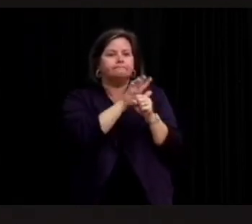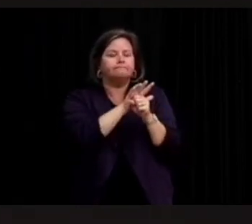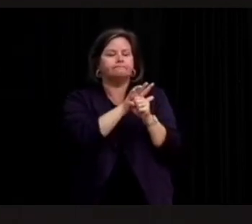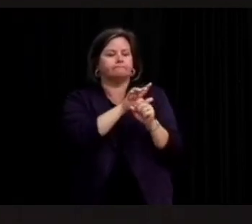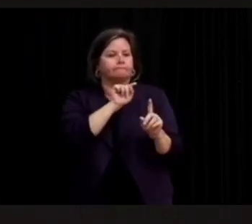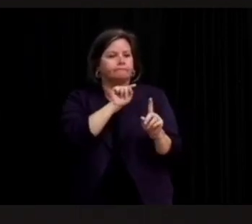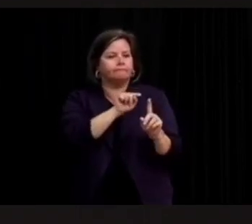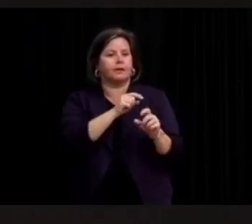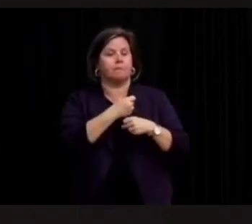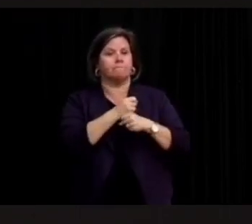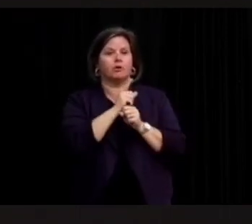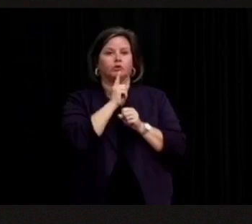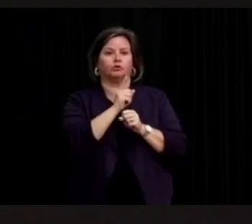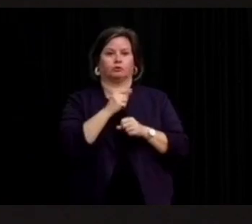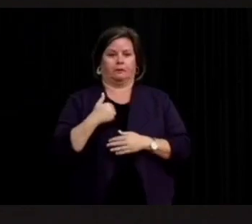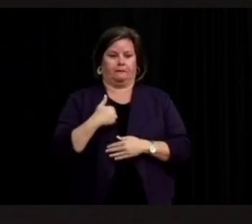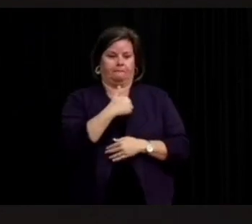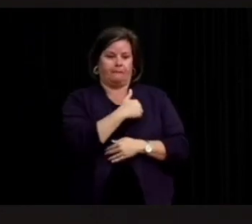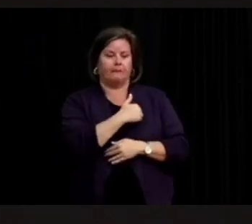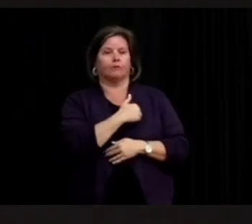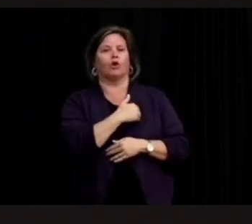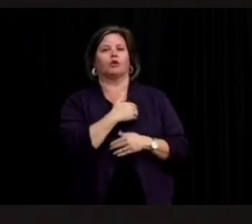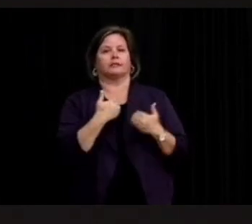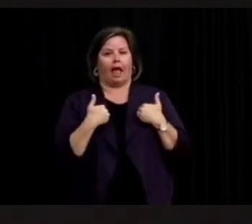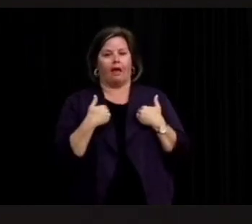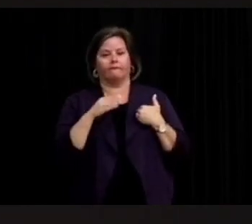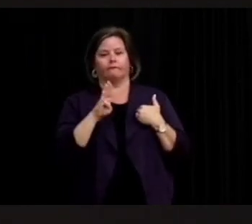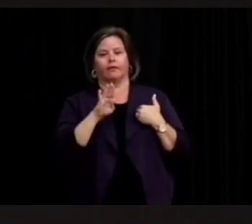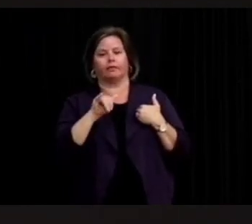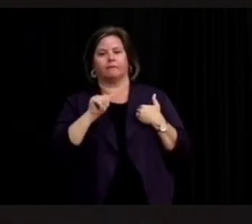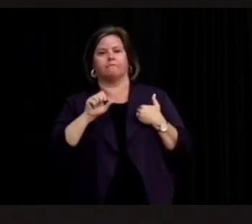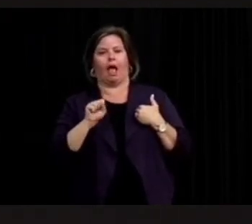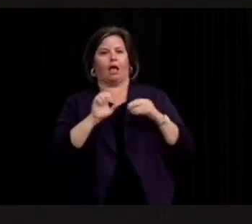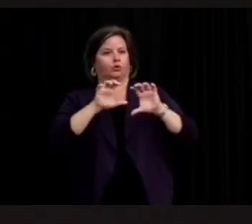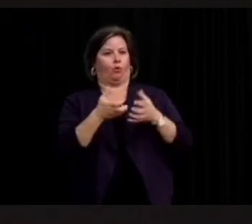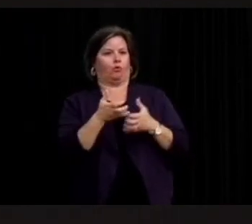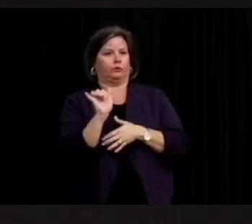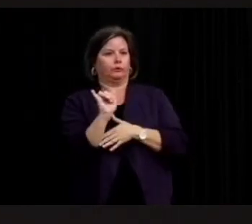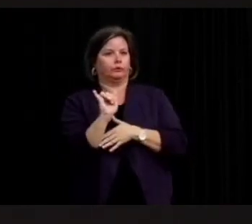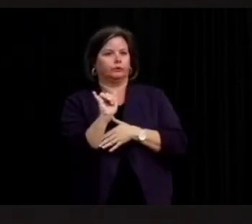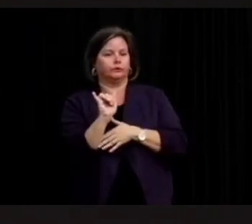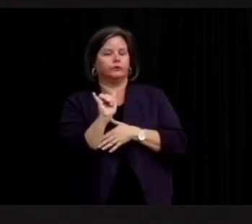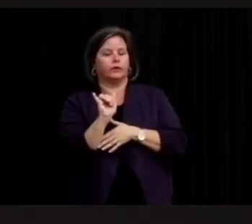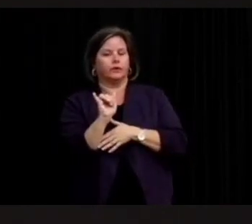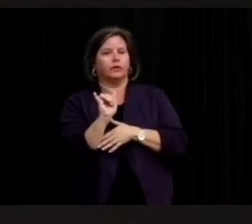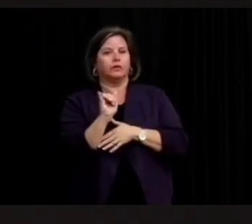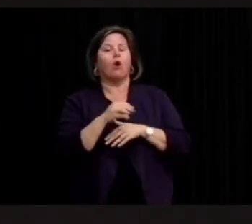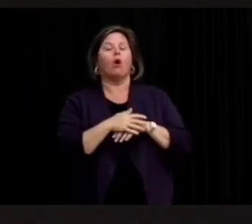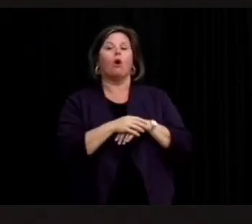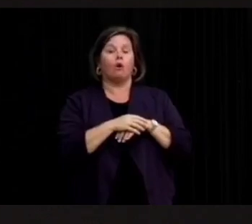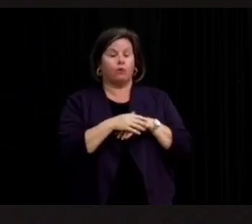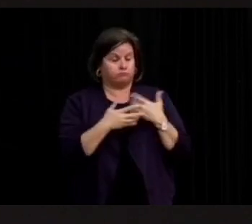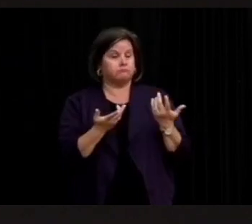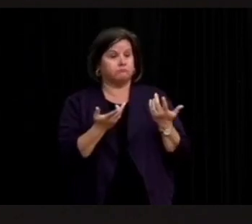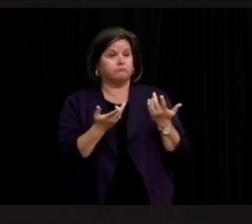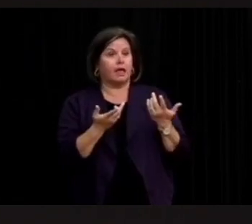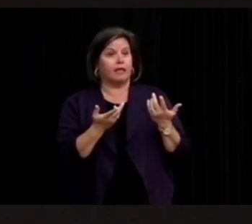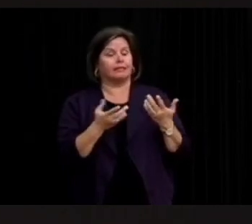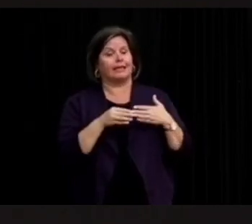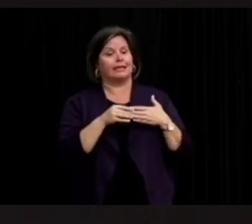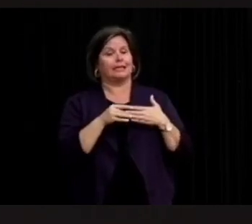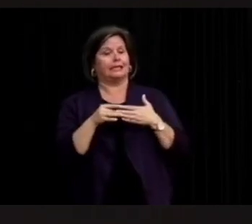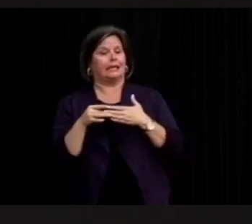that as many members as possible are taking the bias override course. Because in some instances, yes, the steering is absolutely, I